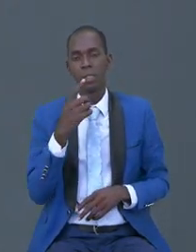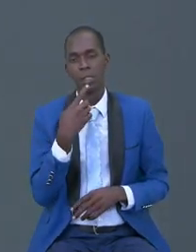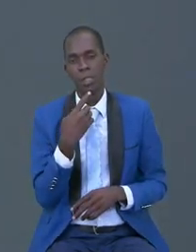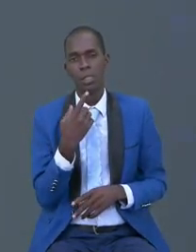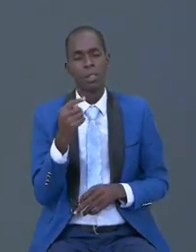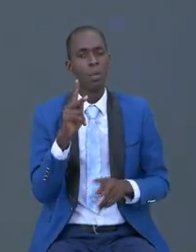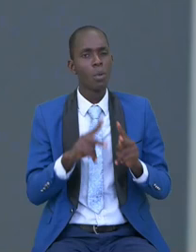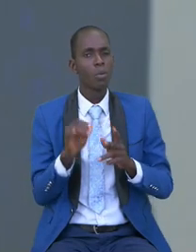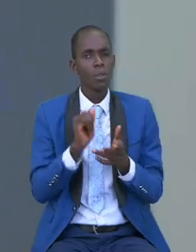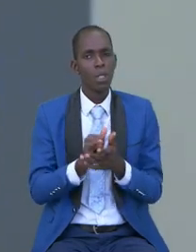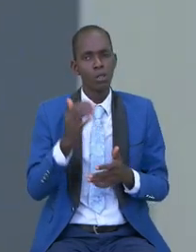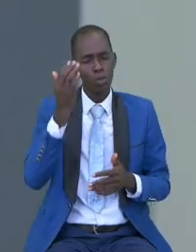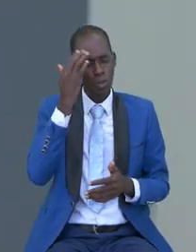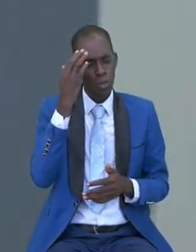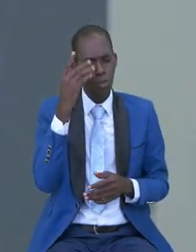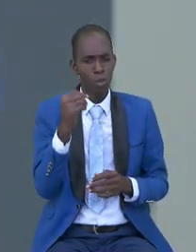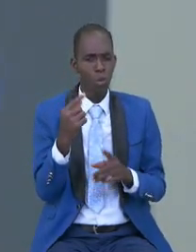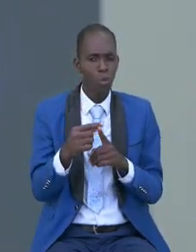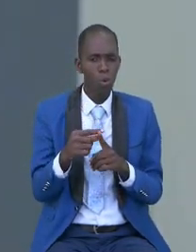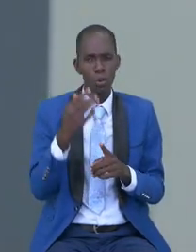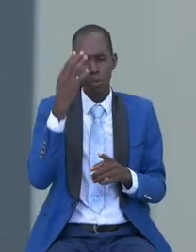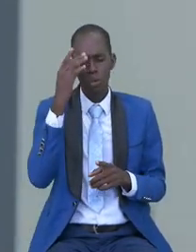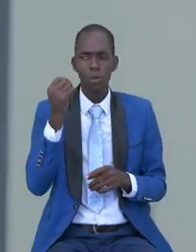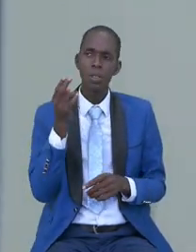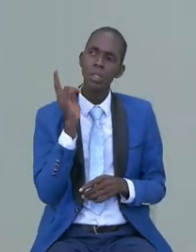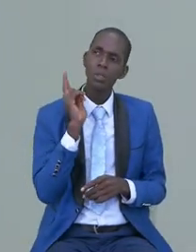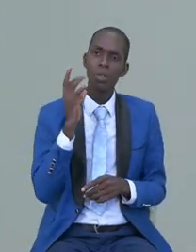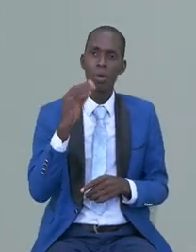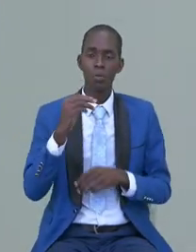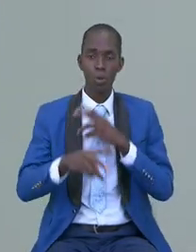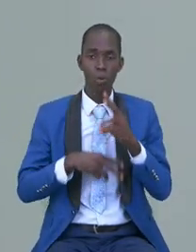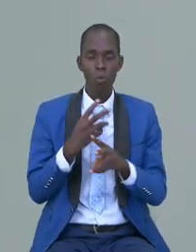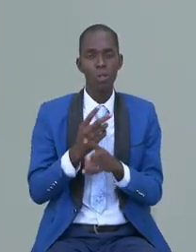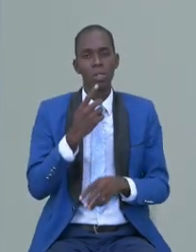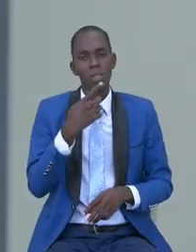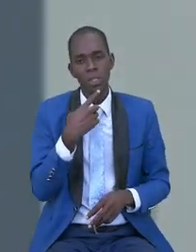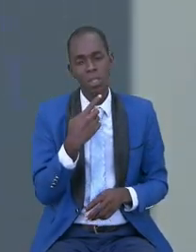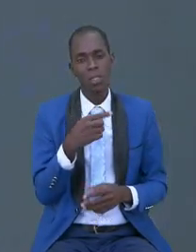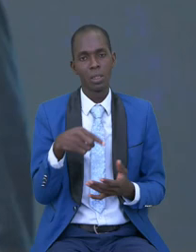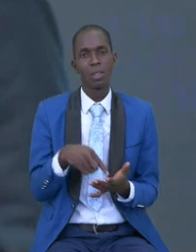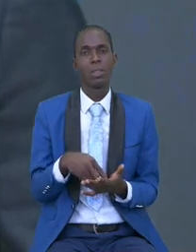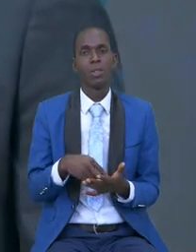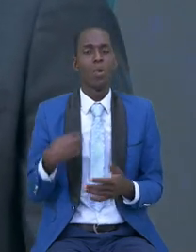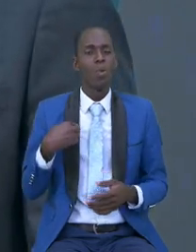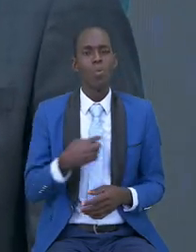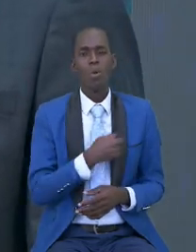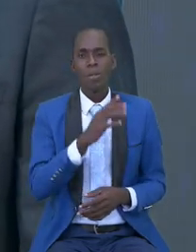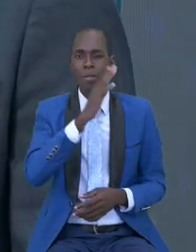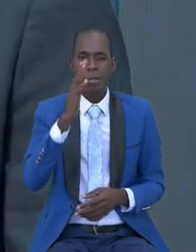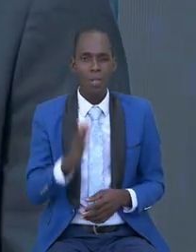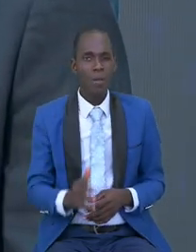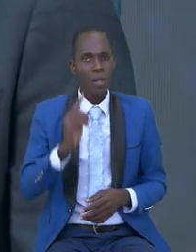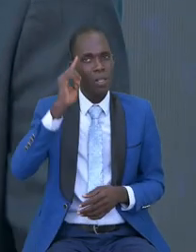world and they know the history of the world, they said, we never think of